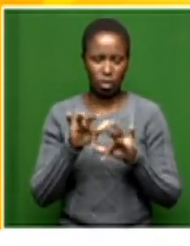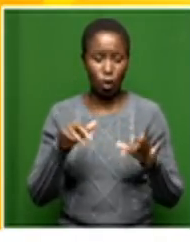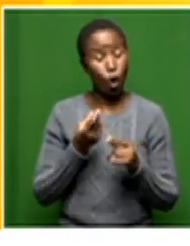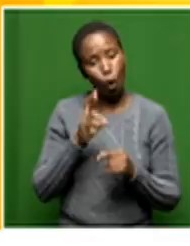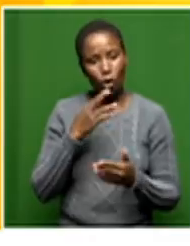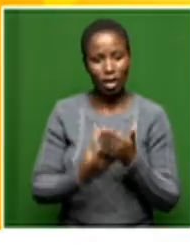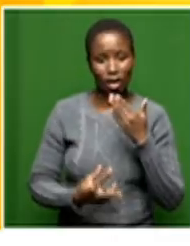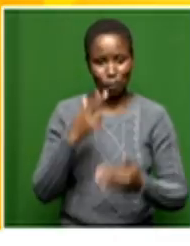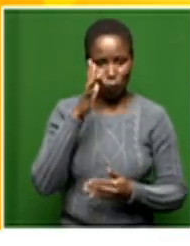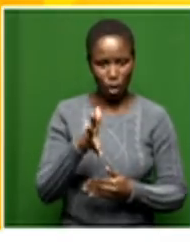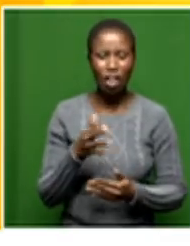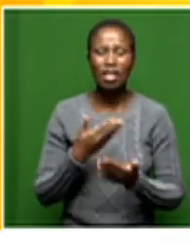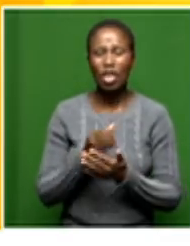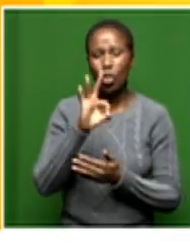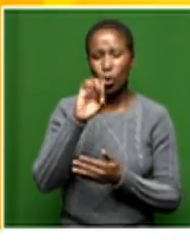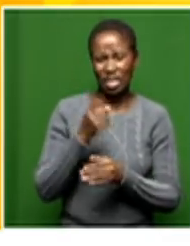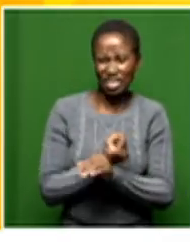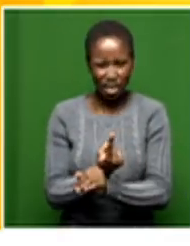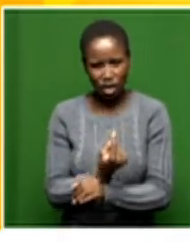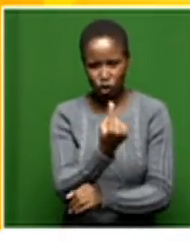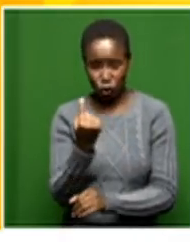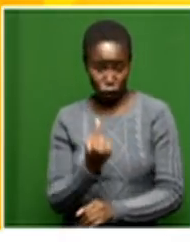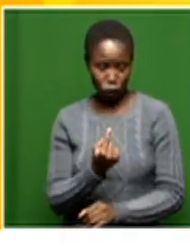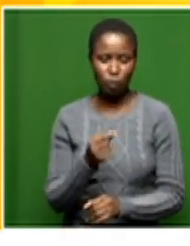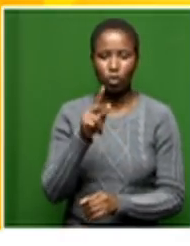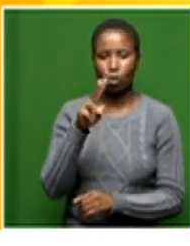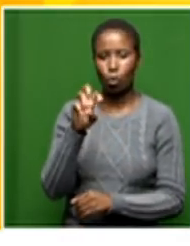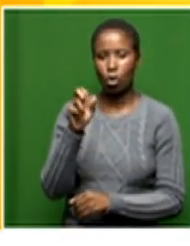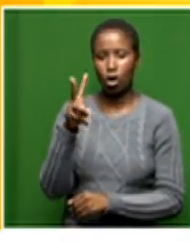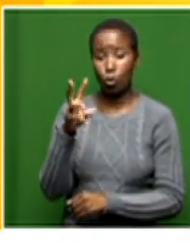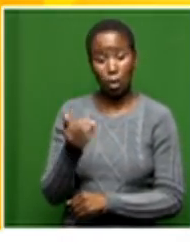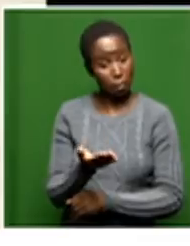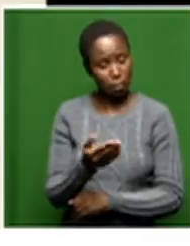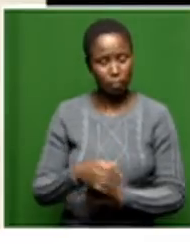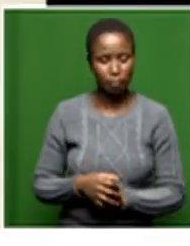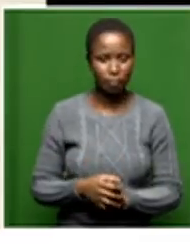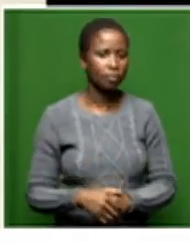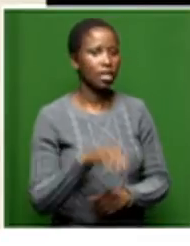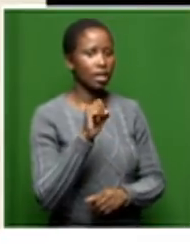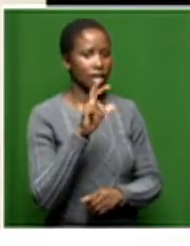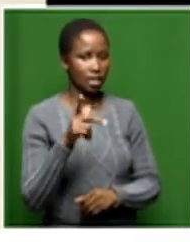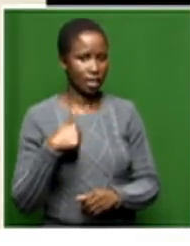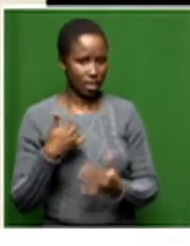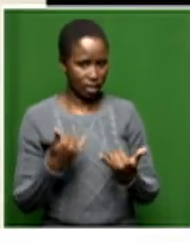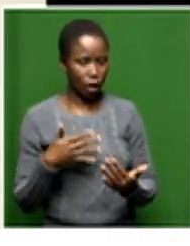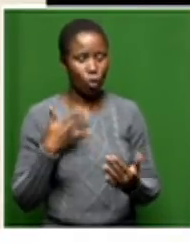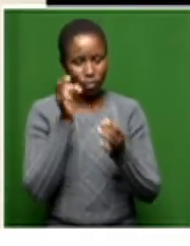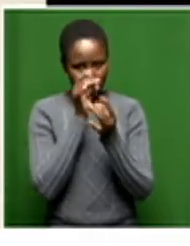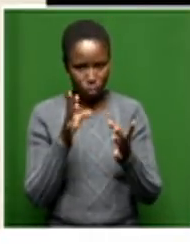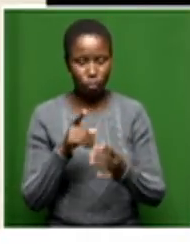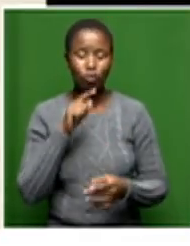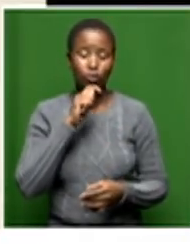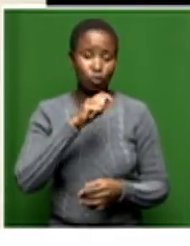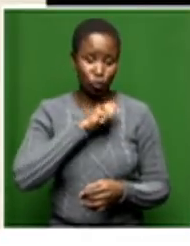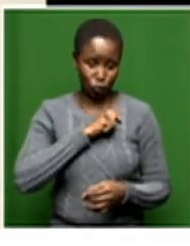off. So 30 seconds each. Mr. Kwankwa, you can go first. SK, I want to give an example about how we don't take ourselves seriously